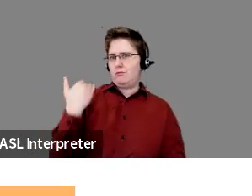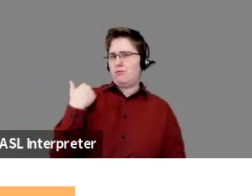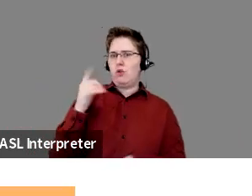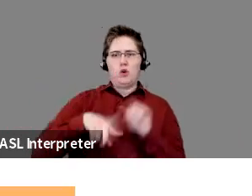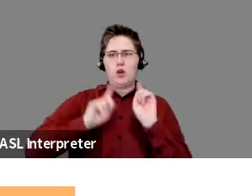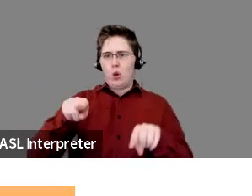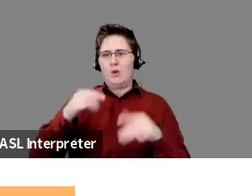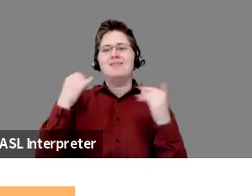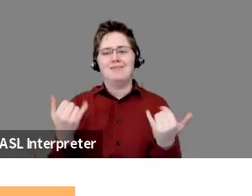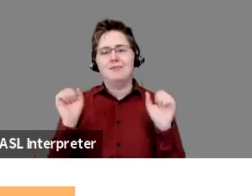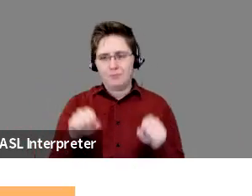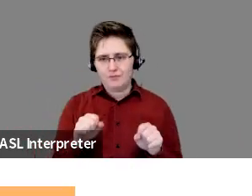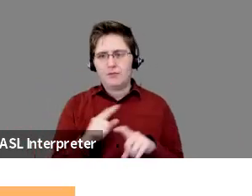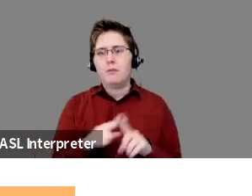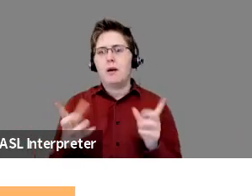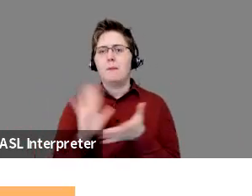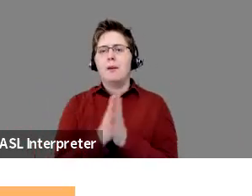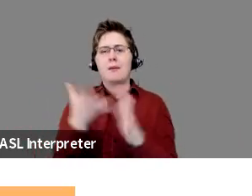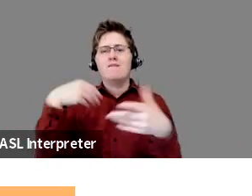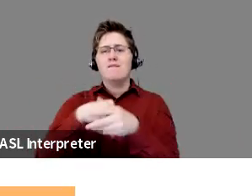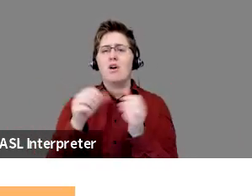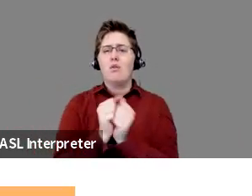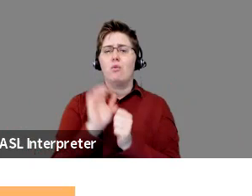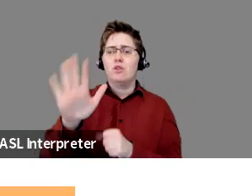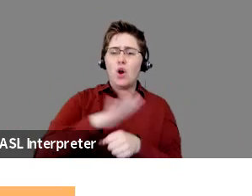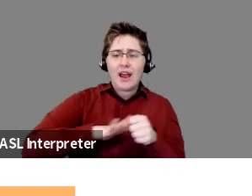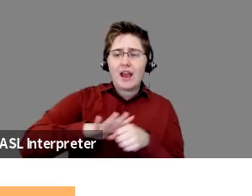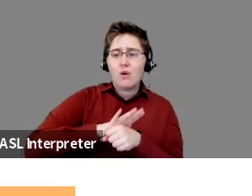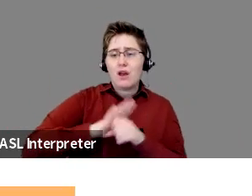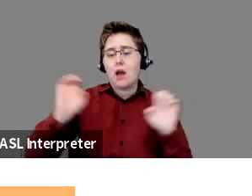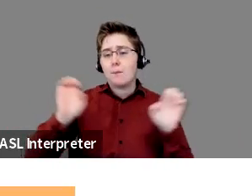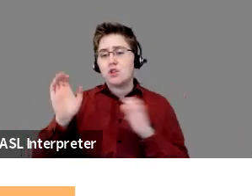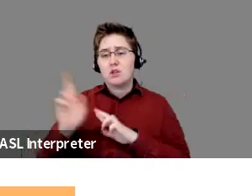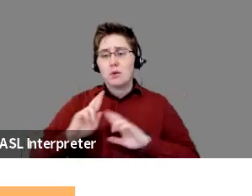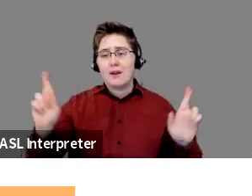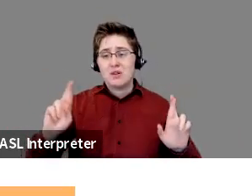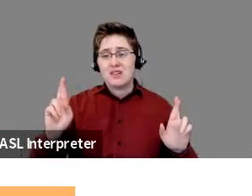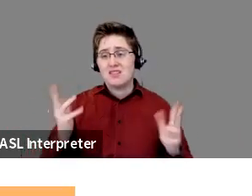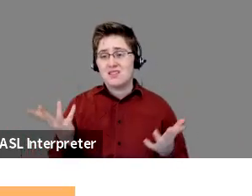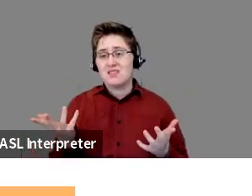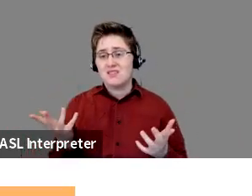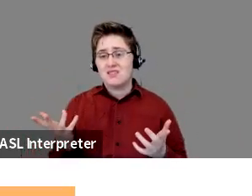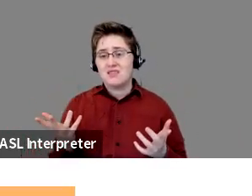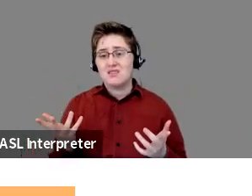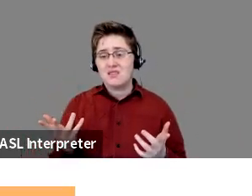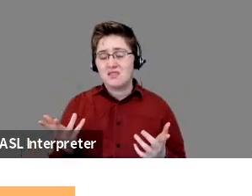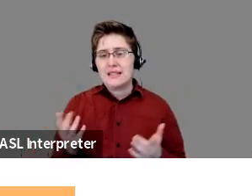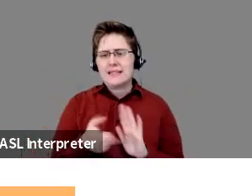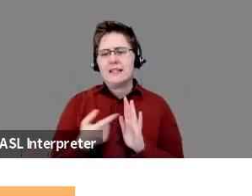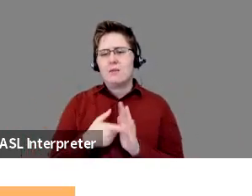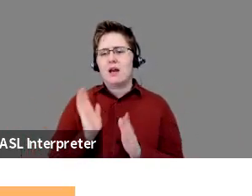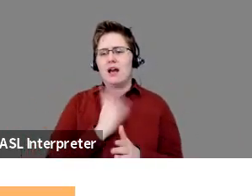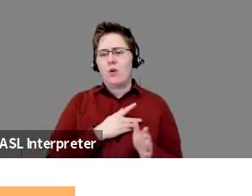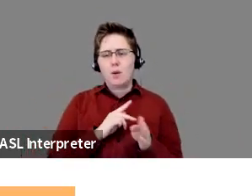before are able to. But get involved in your area emergency preparedness. Sometimes our